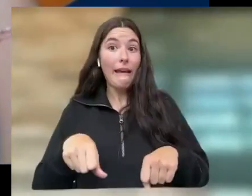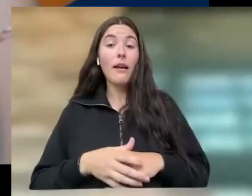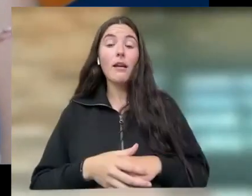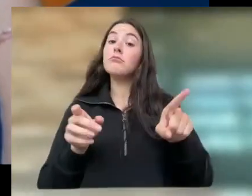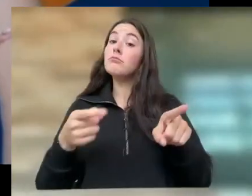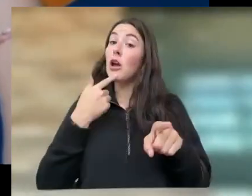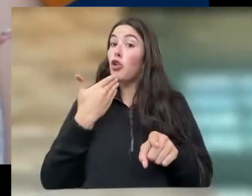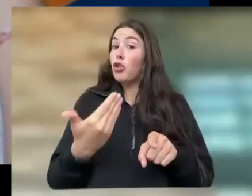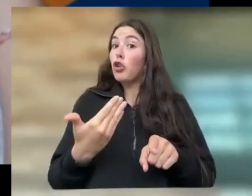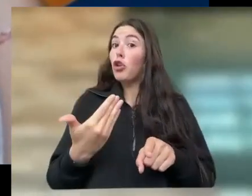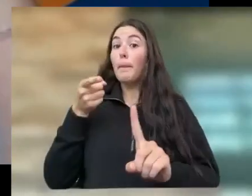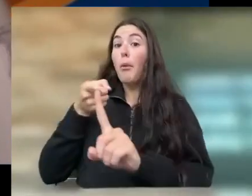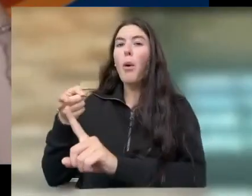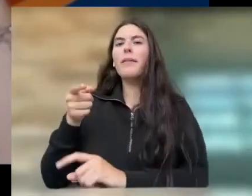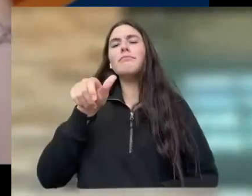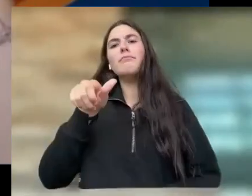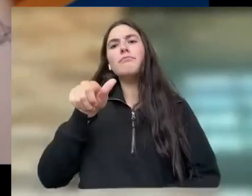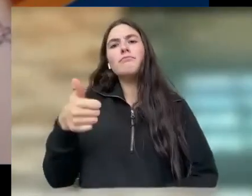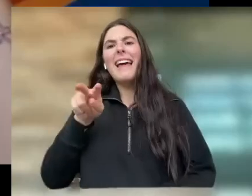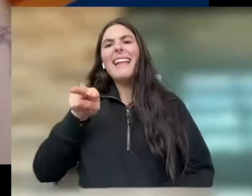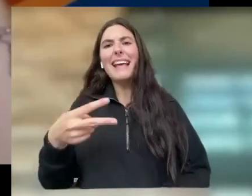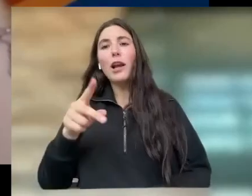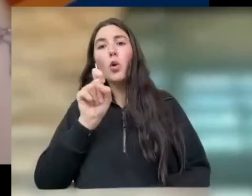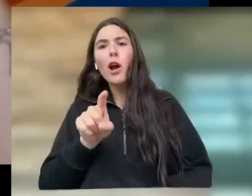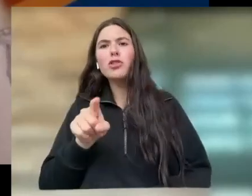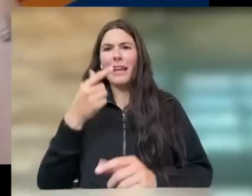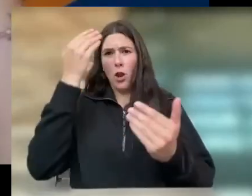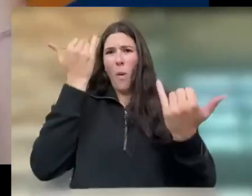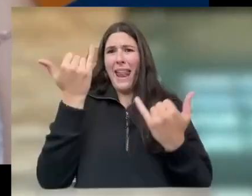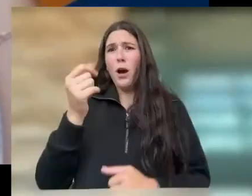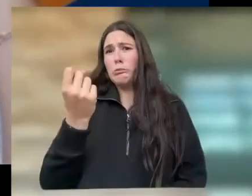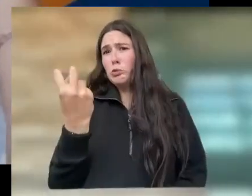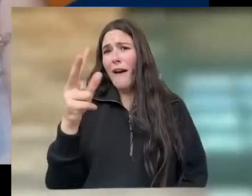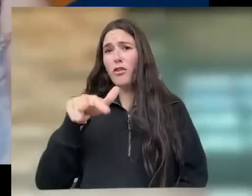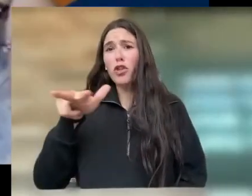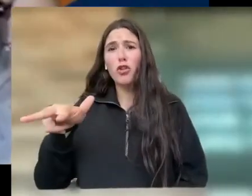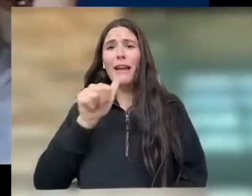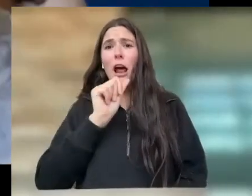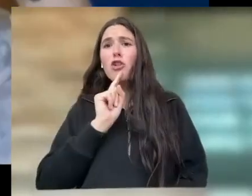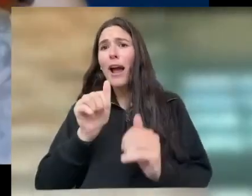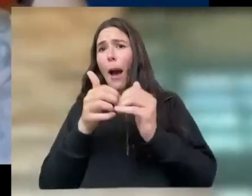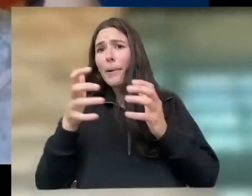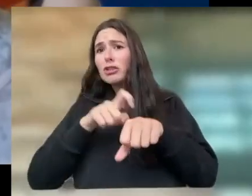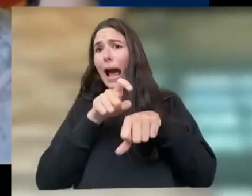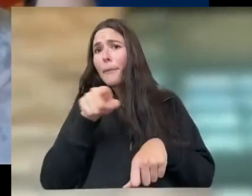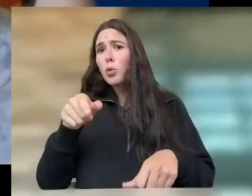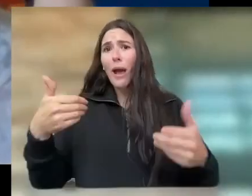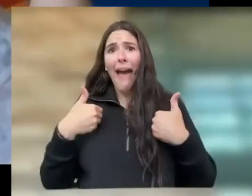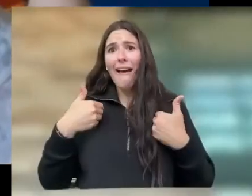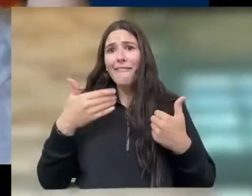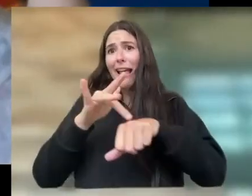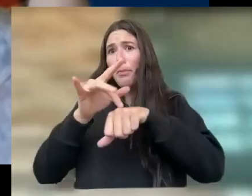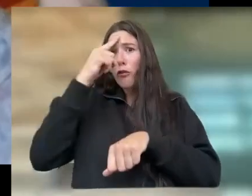the next question that I was thinking about asking you real quickly. I know it is 12:33. I don't know how much time you have for us